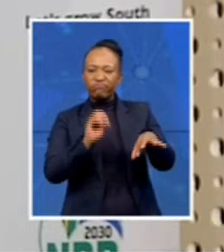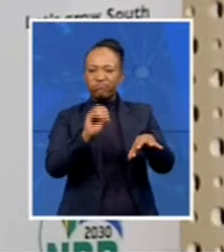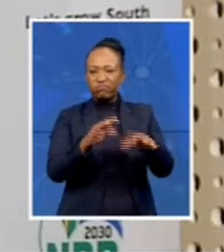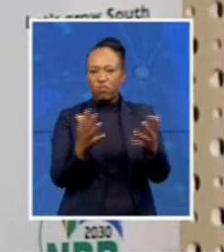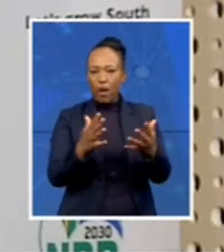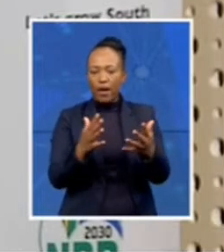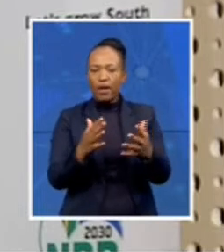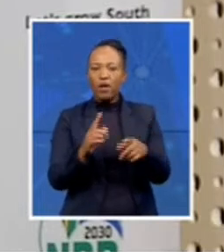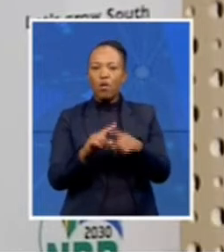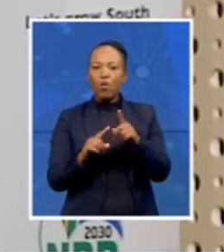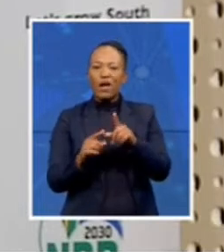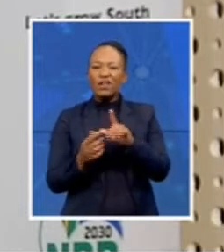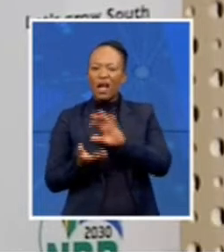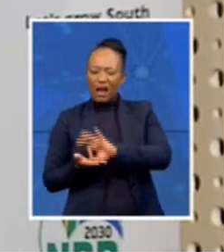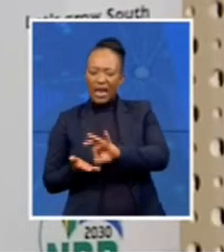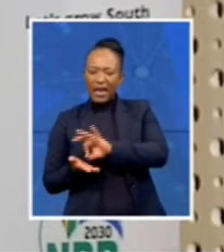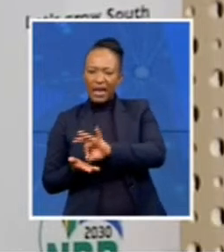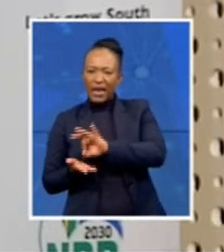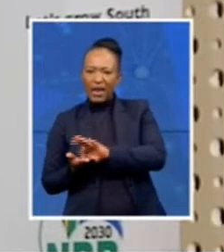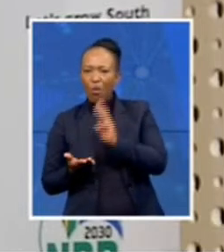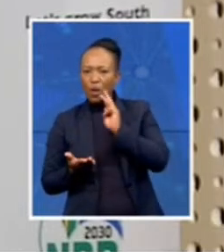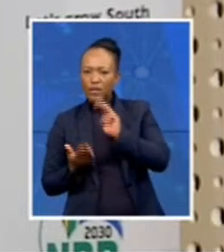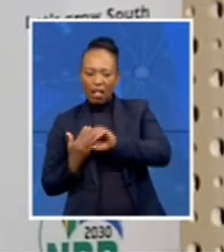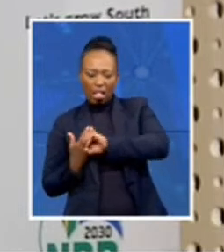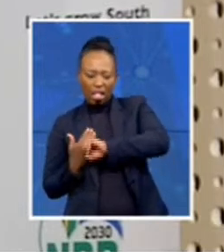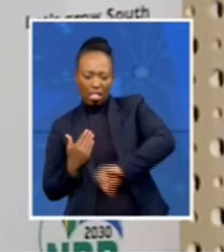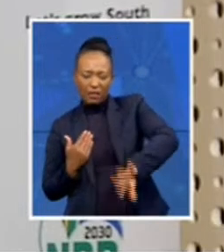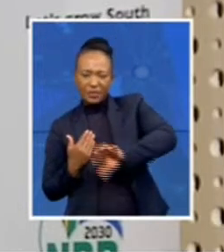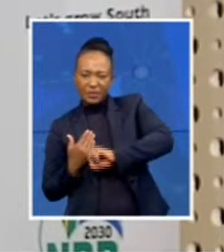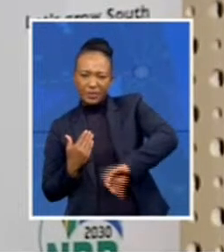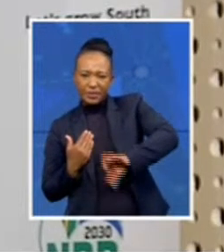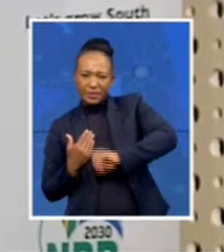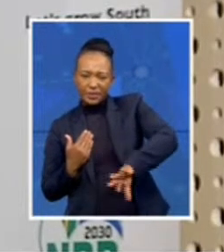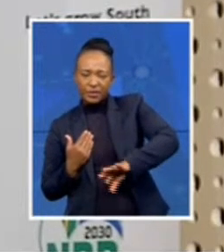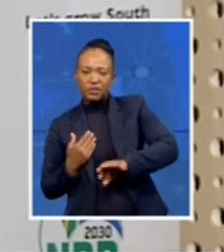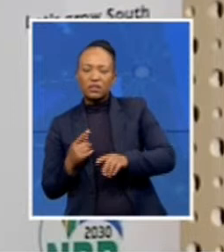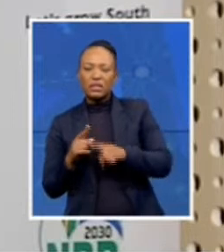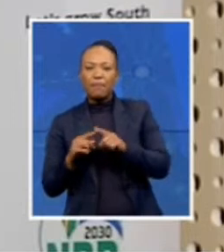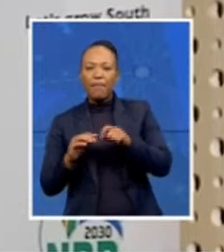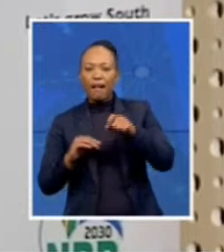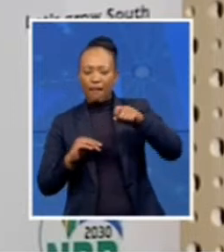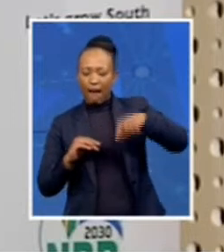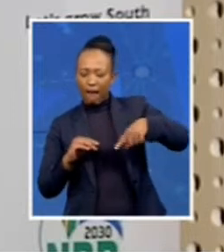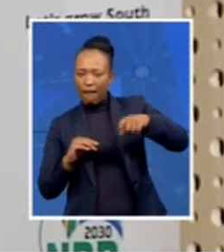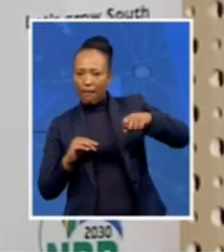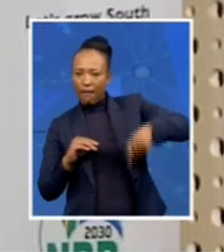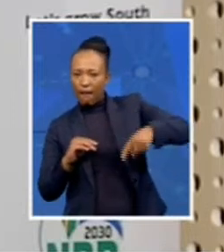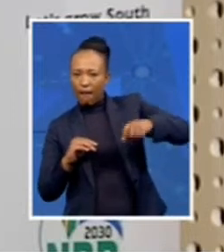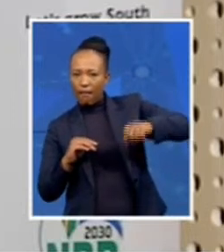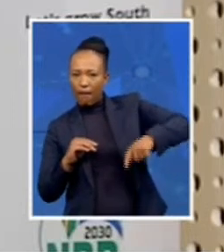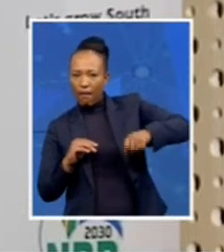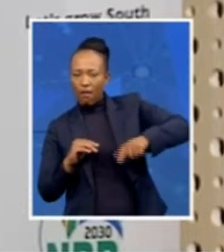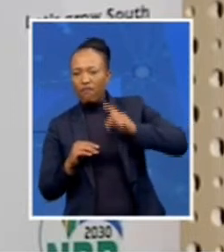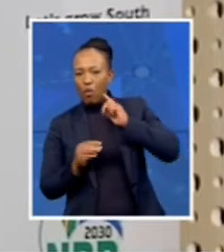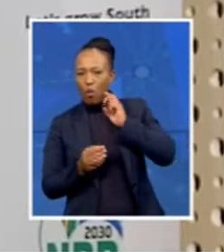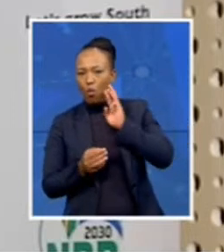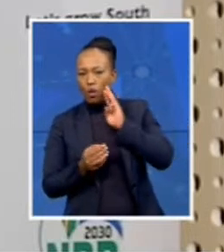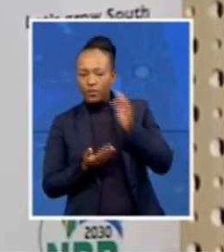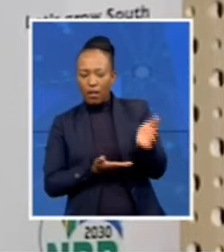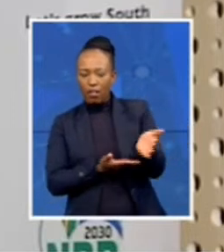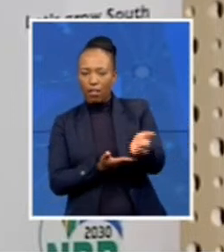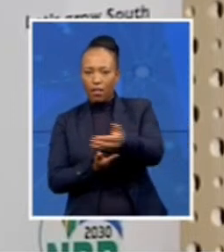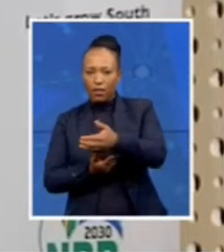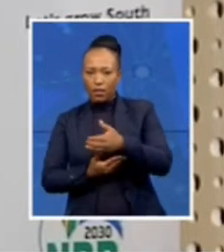leaking or malfunctioning of wastewater collection systems designed to transport wastewater